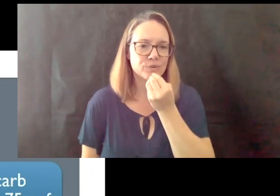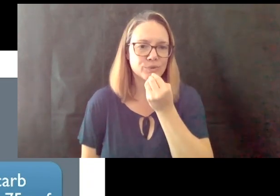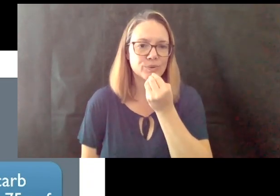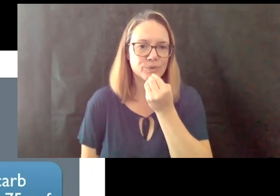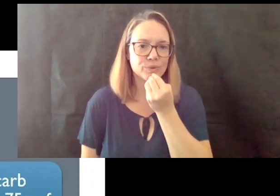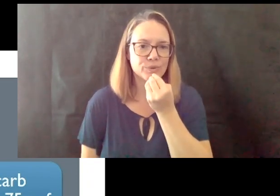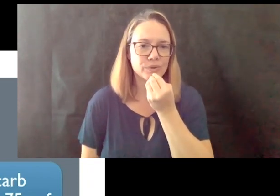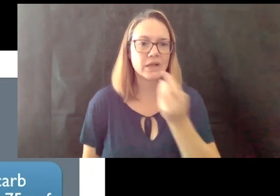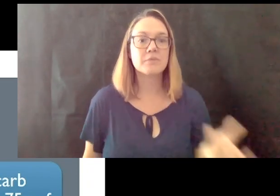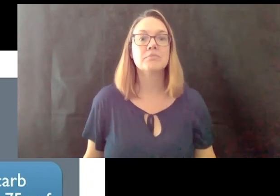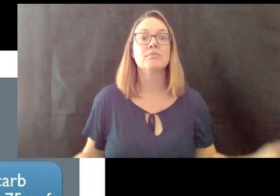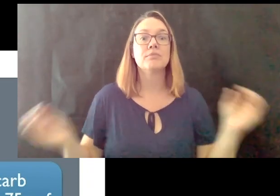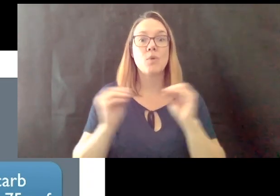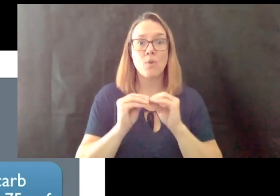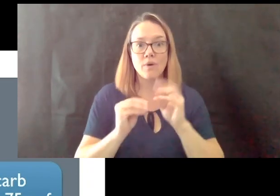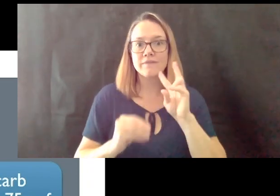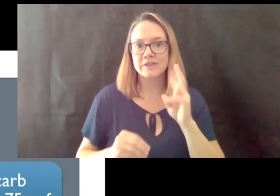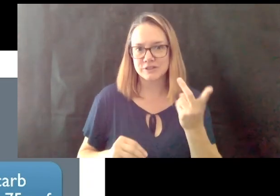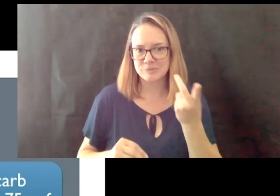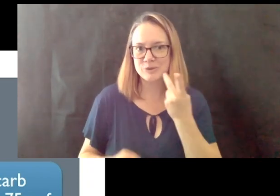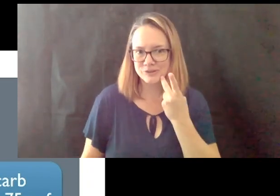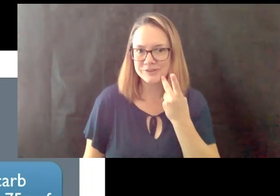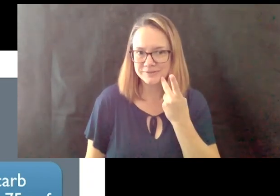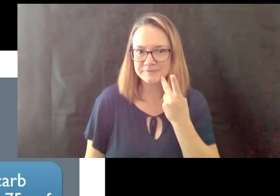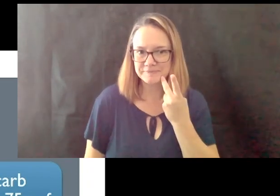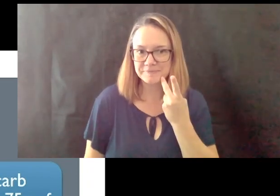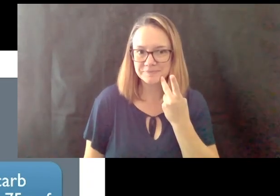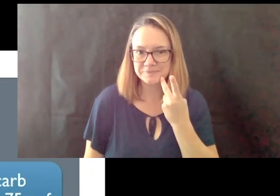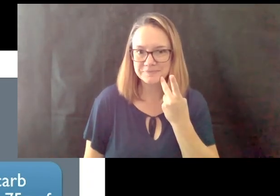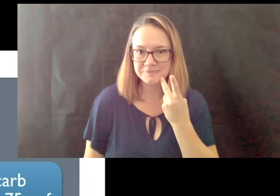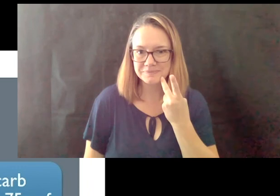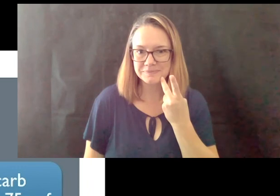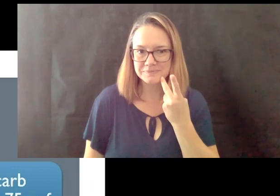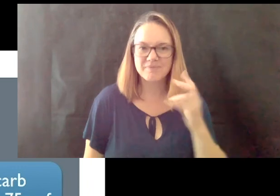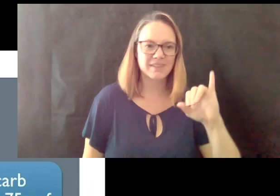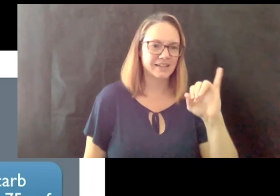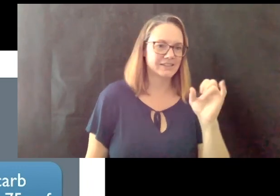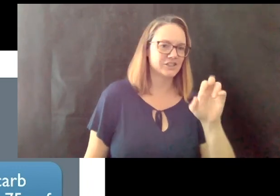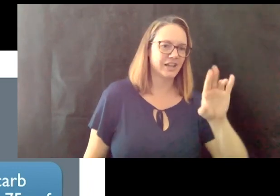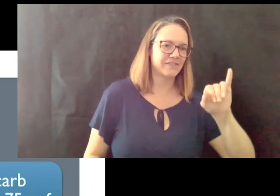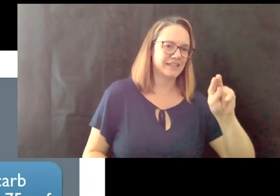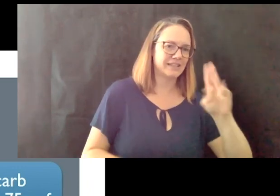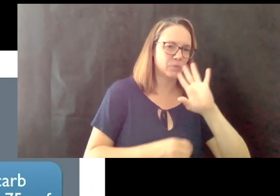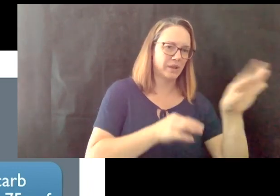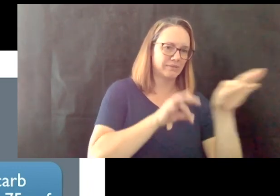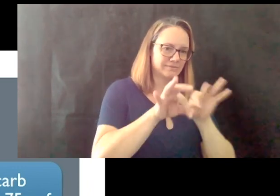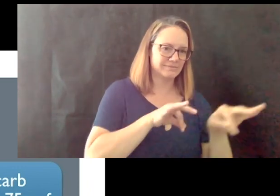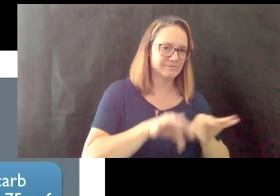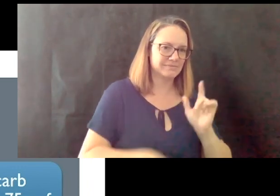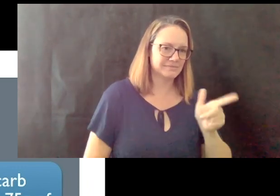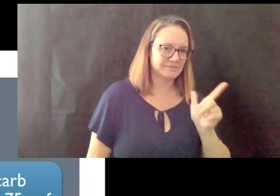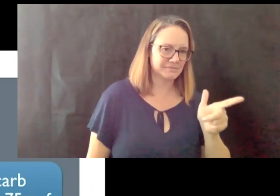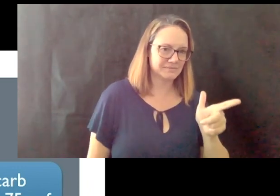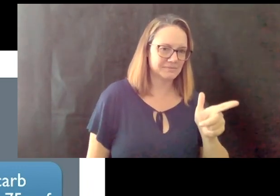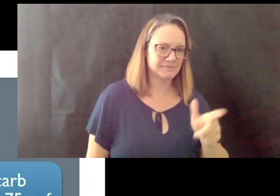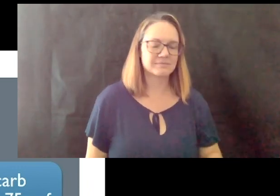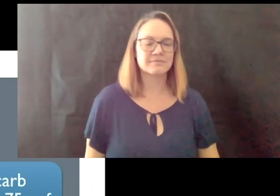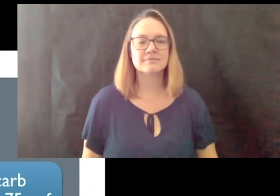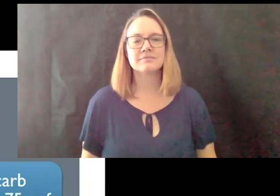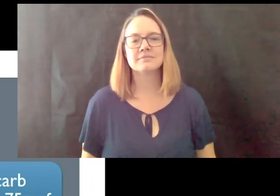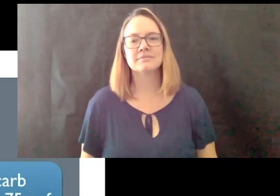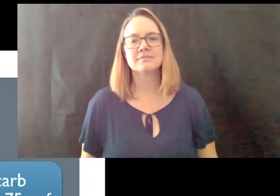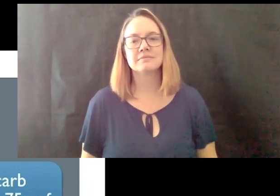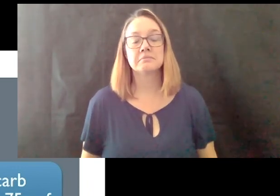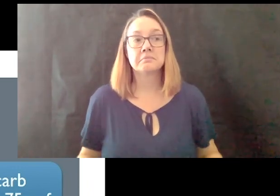of food and, you know, a lot more vegetables into the diet. And Jevin's going to help kind of talk about that as we go